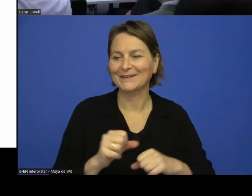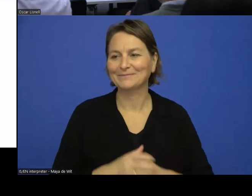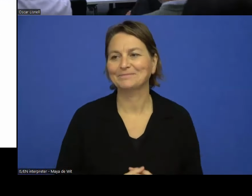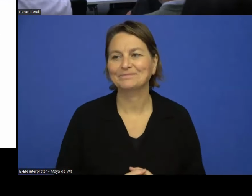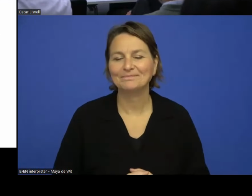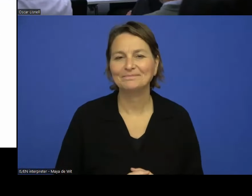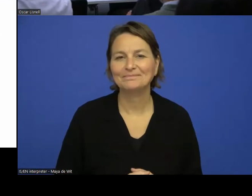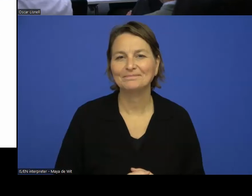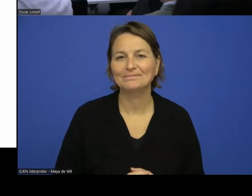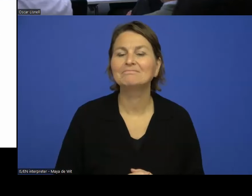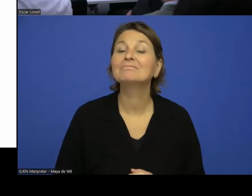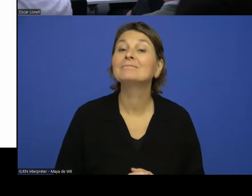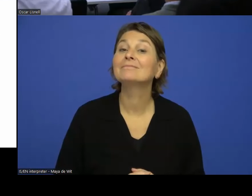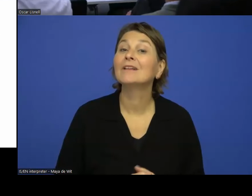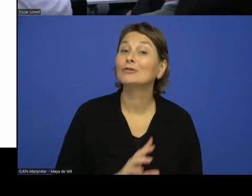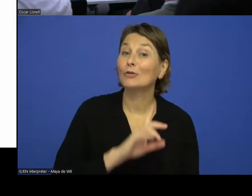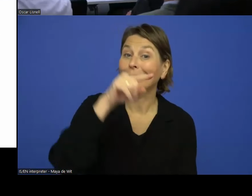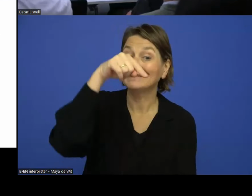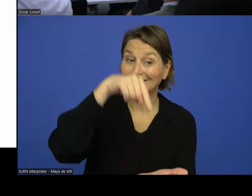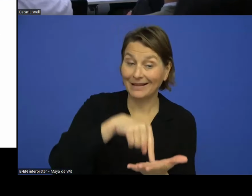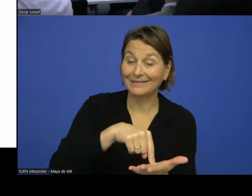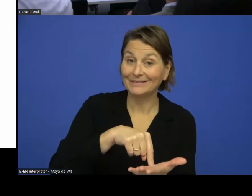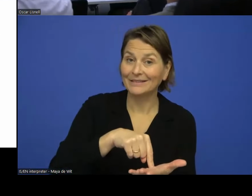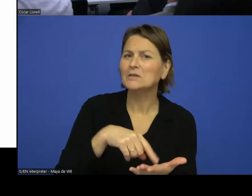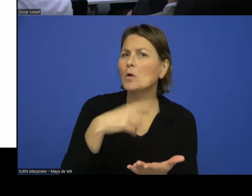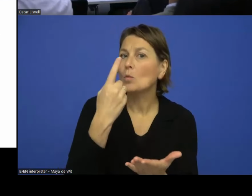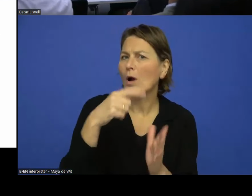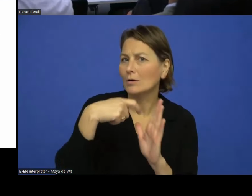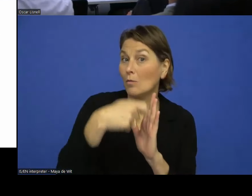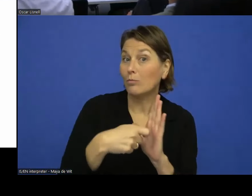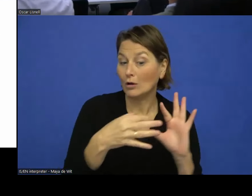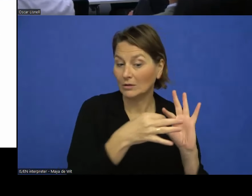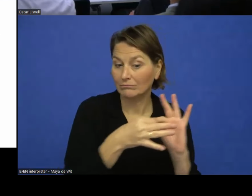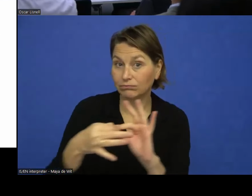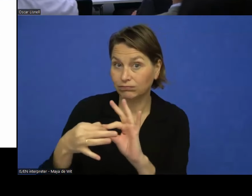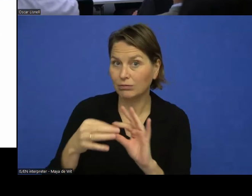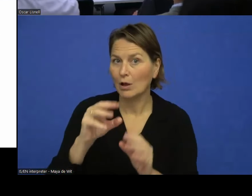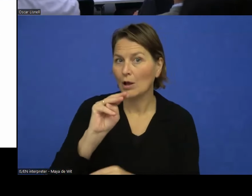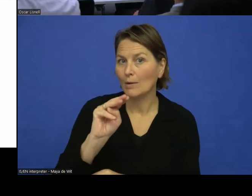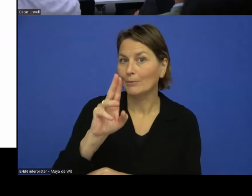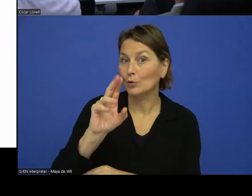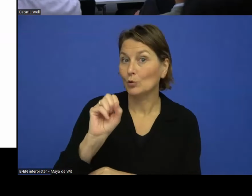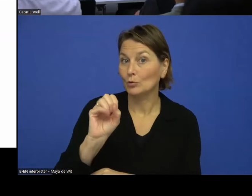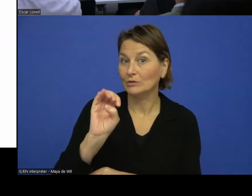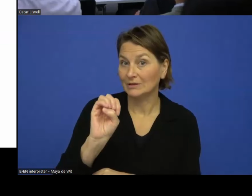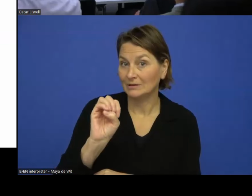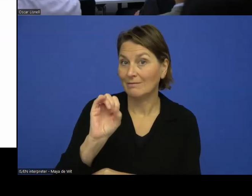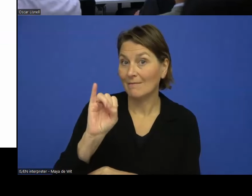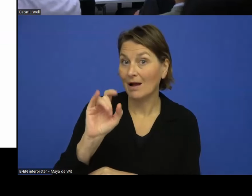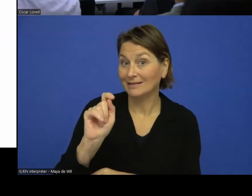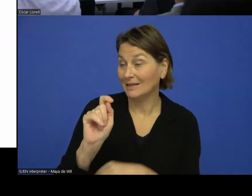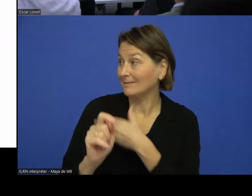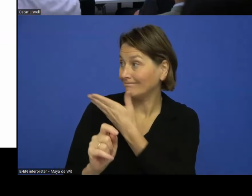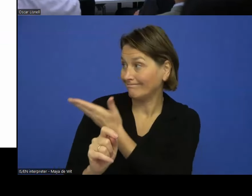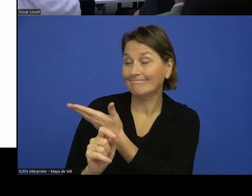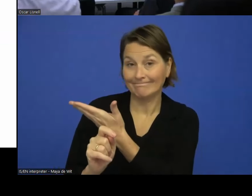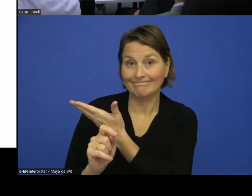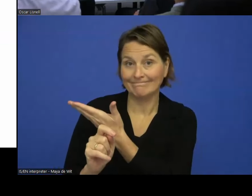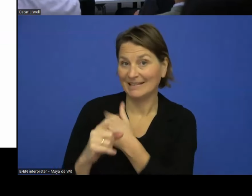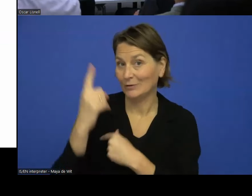to the center. So the Muse IT is one of the projects that we are doing connected to the Muse IT